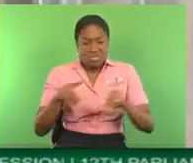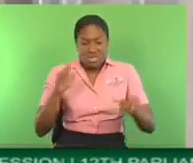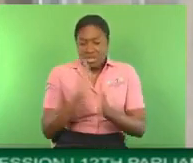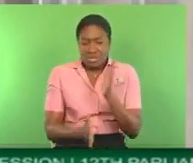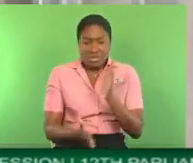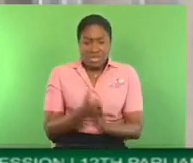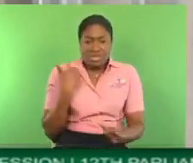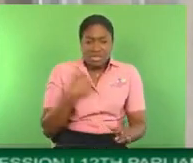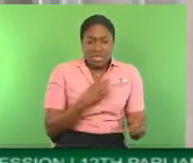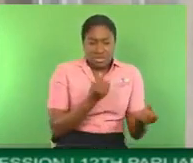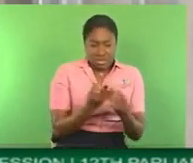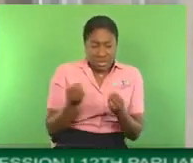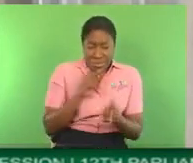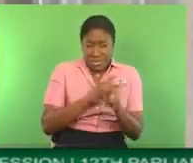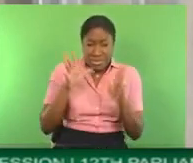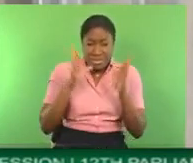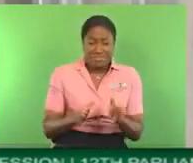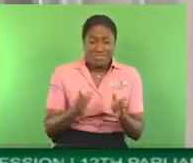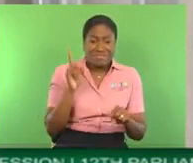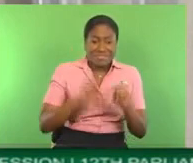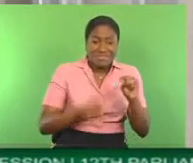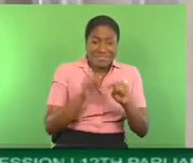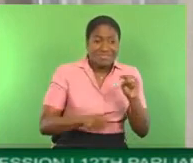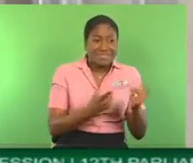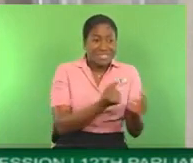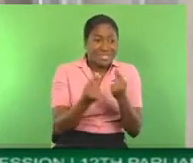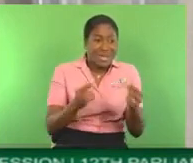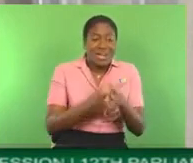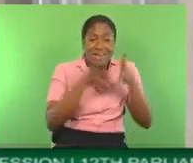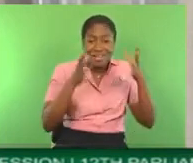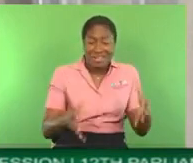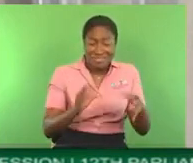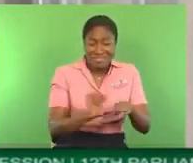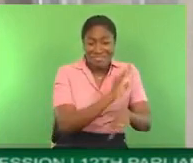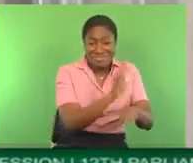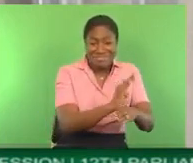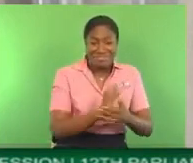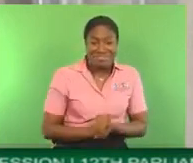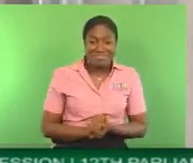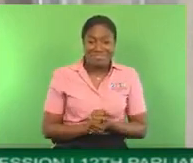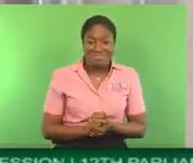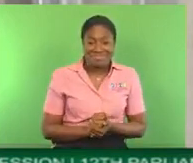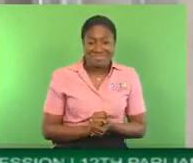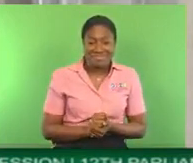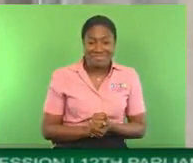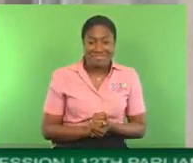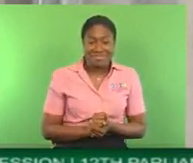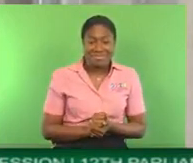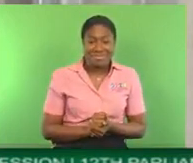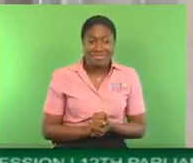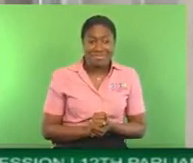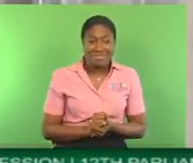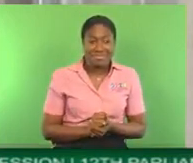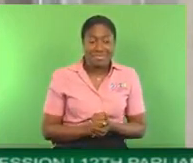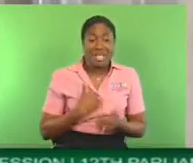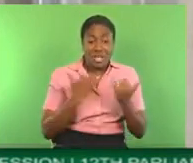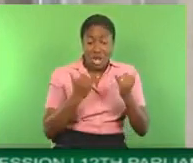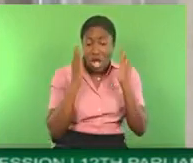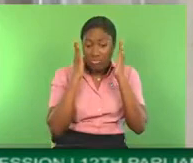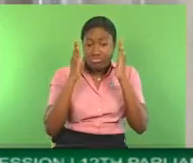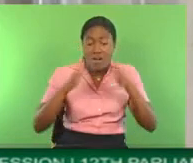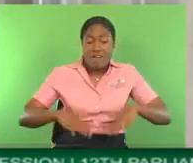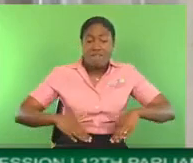to detach the farmers from actually doing a livelihood, an honest livelihood. I want to turn to